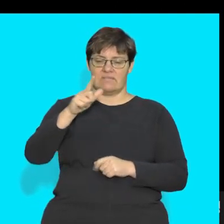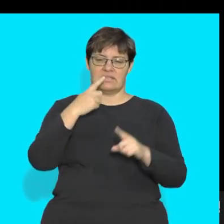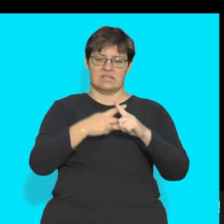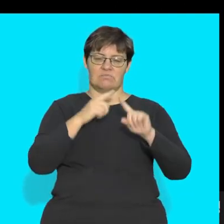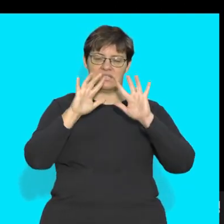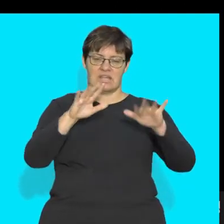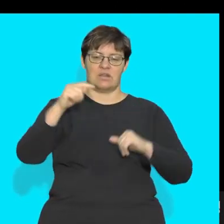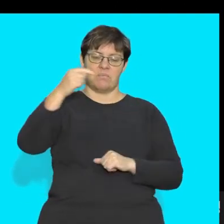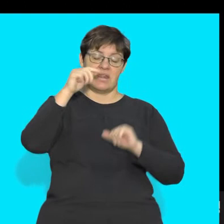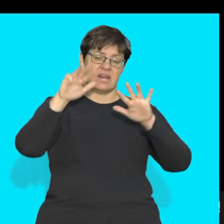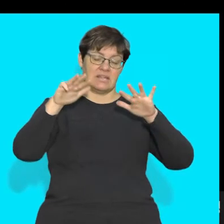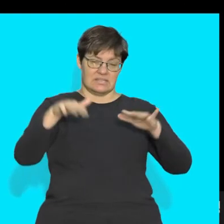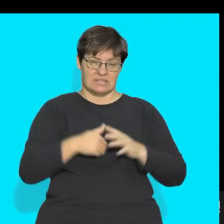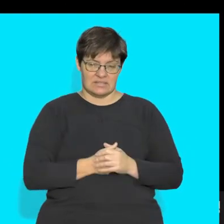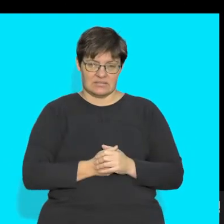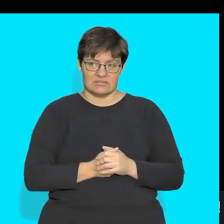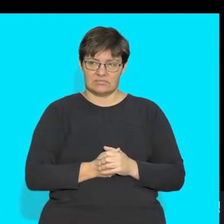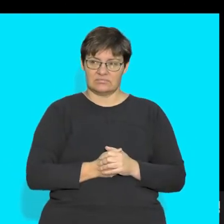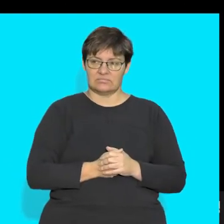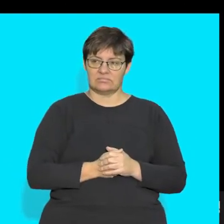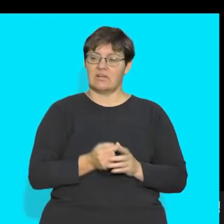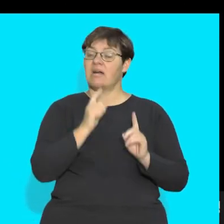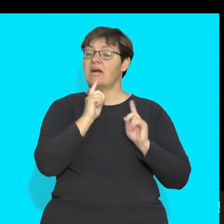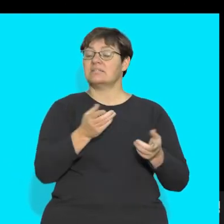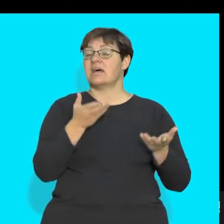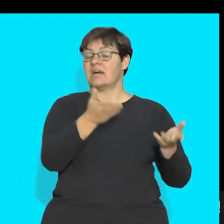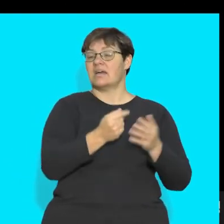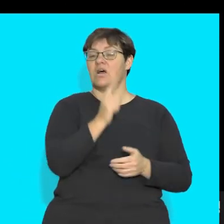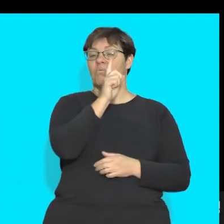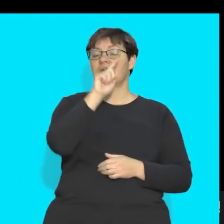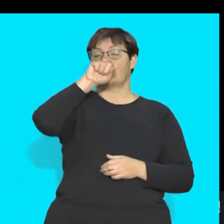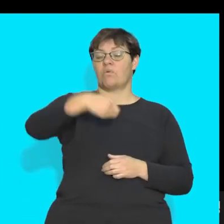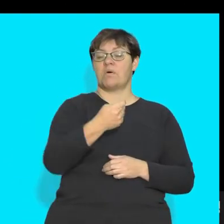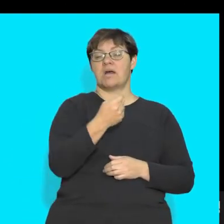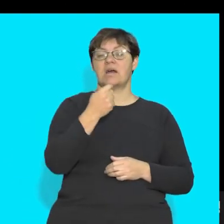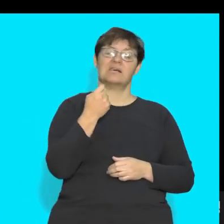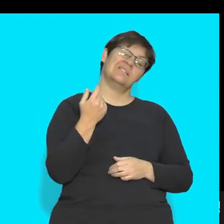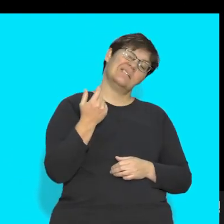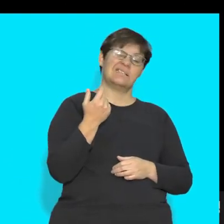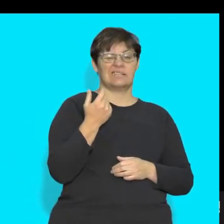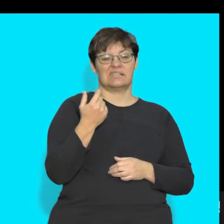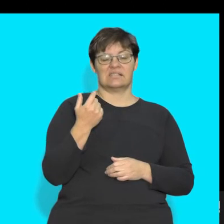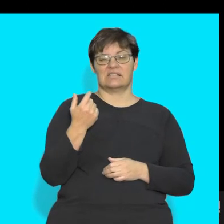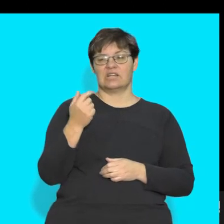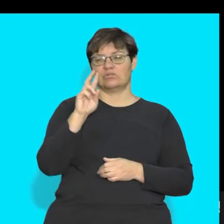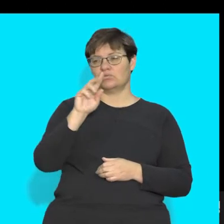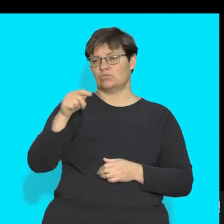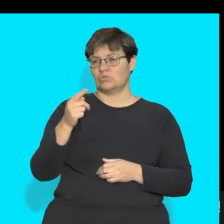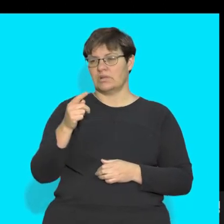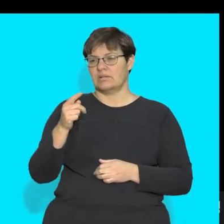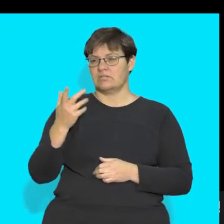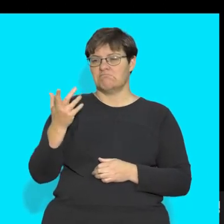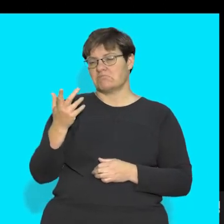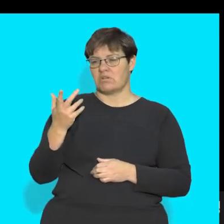1.0117 to the minus 19. And I get 1, we'll round that off to 2